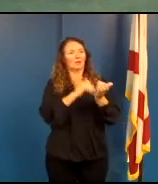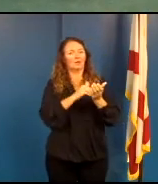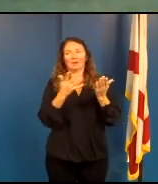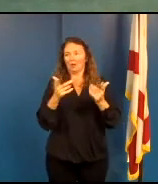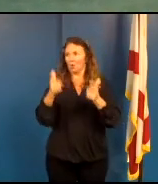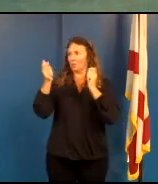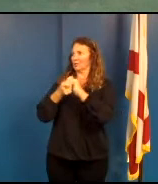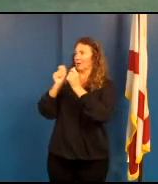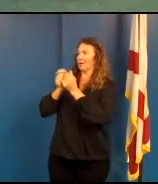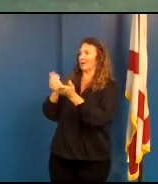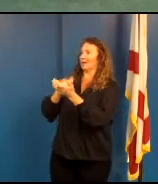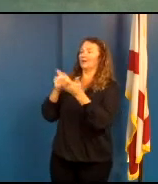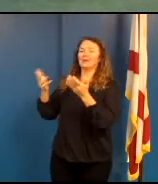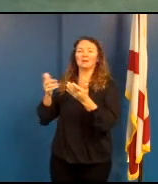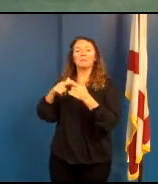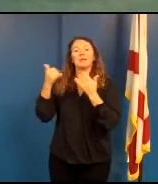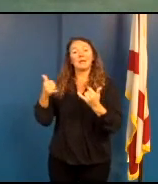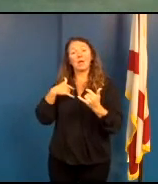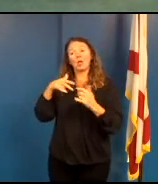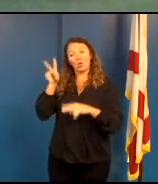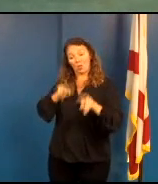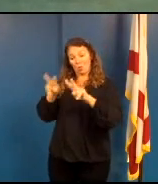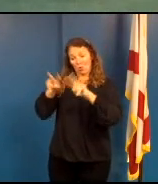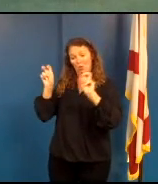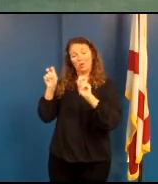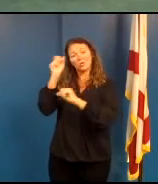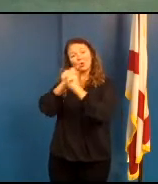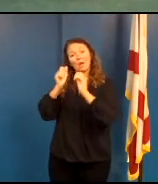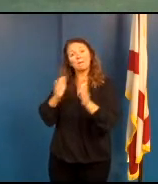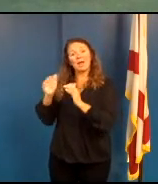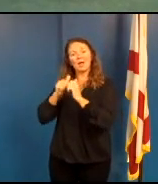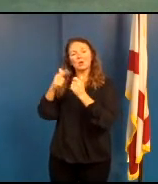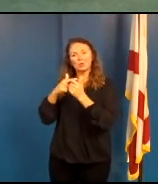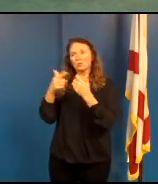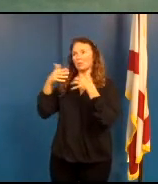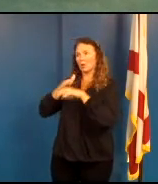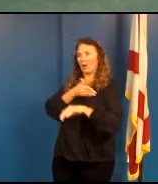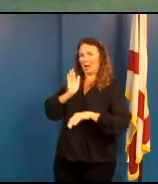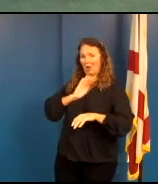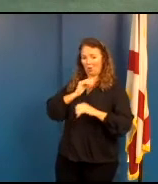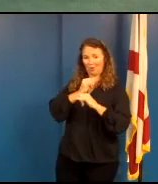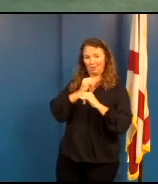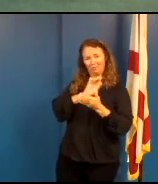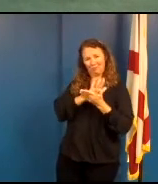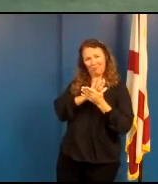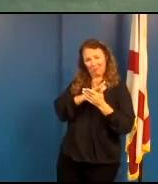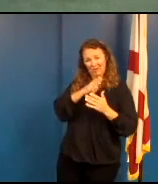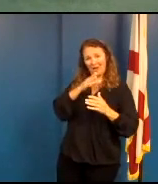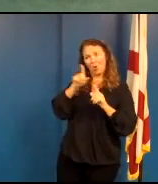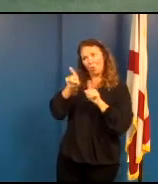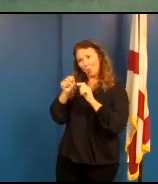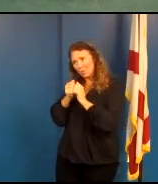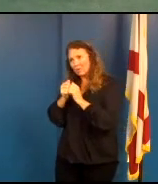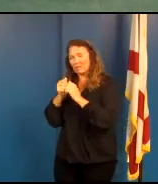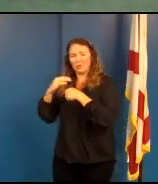we're now really looking at the strategic plan and how to better align the institution. With COVID, we know that all